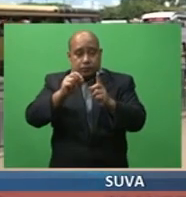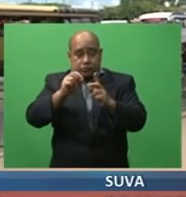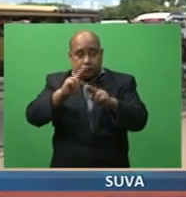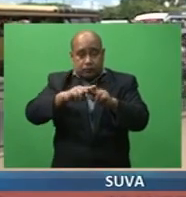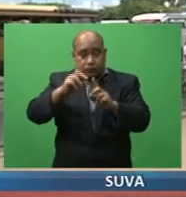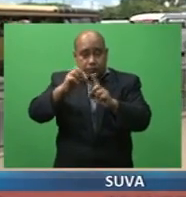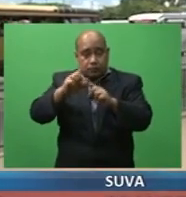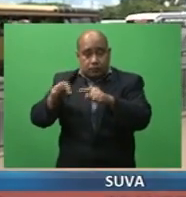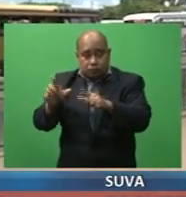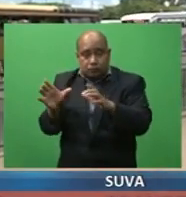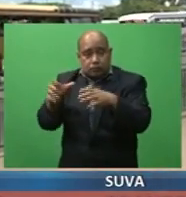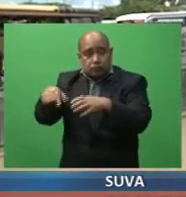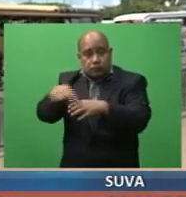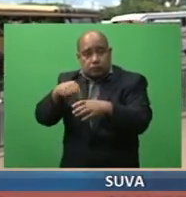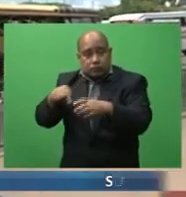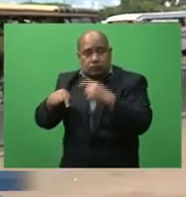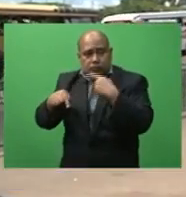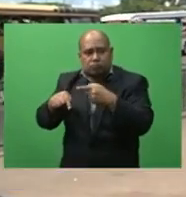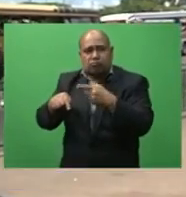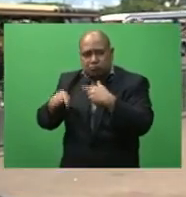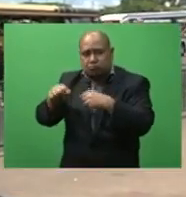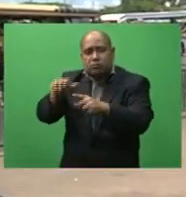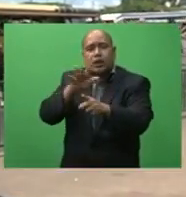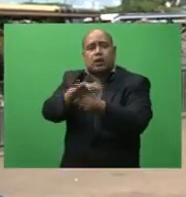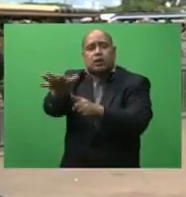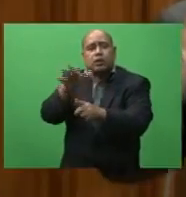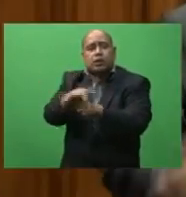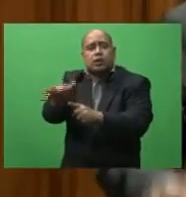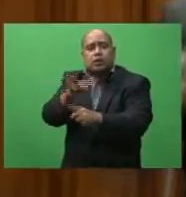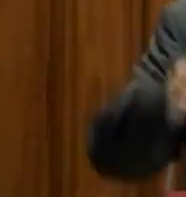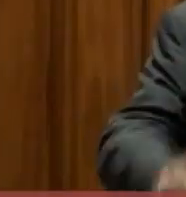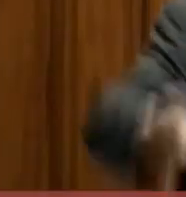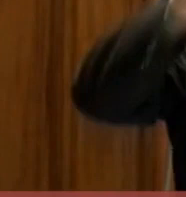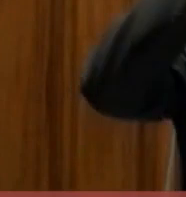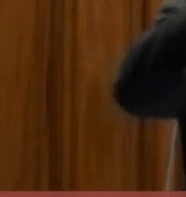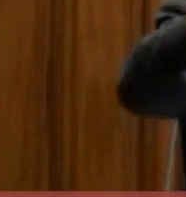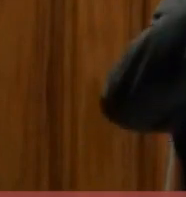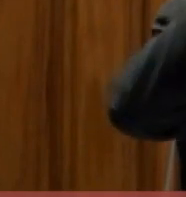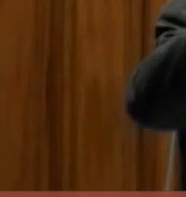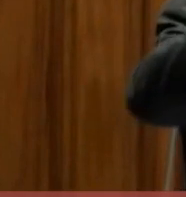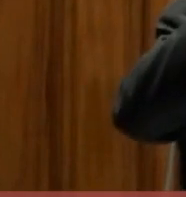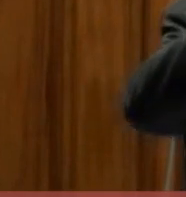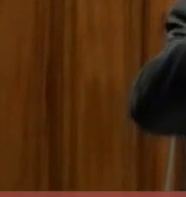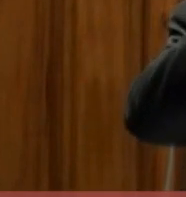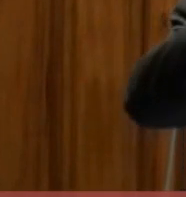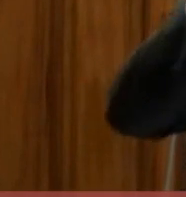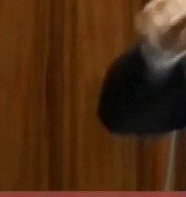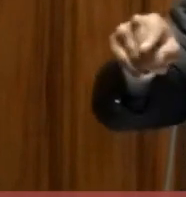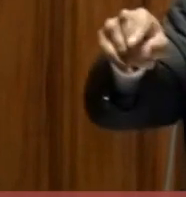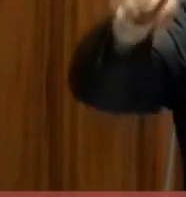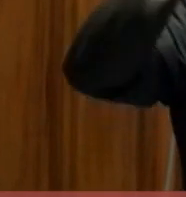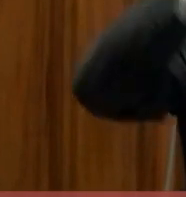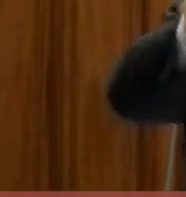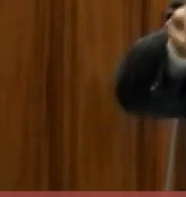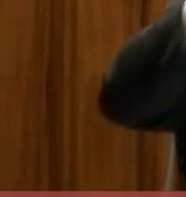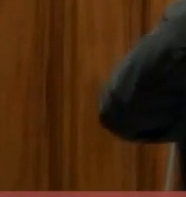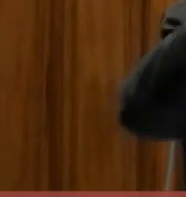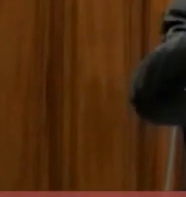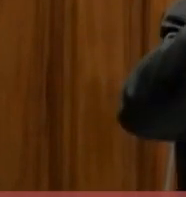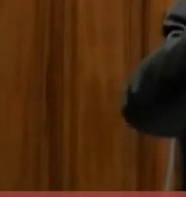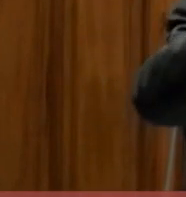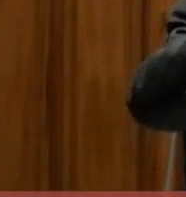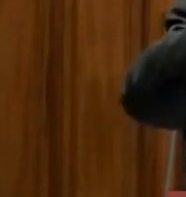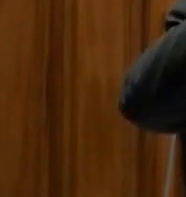attacked for suggesting a pay cut for all civil servants. And I want Fiji to know that National Federation Party wrote pay cut